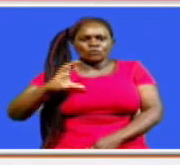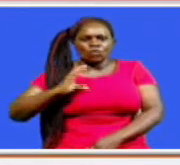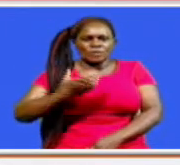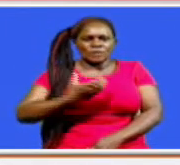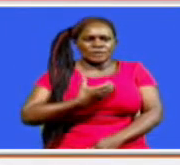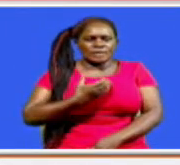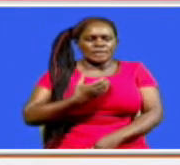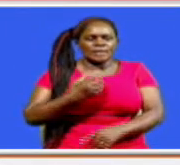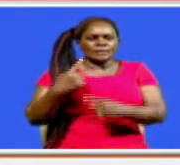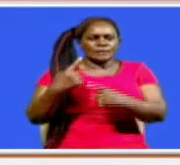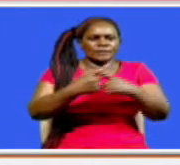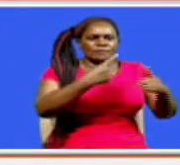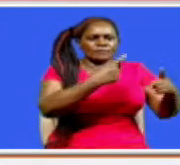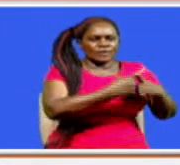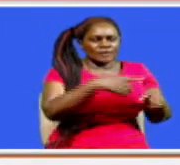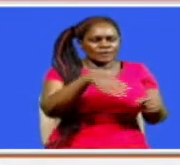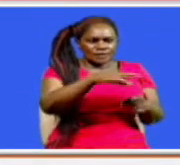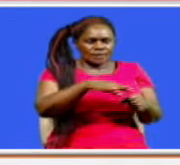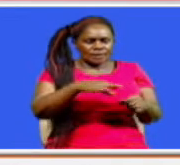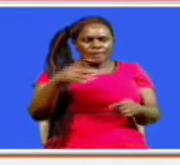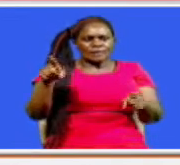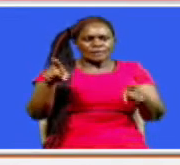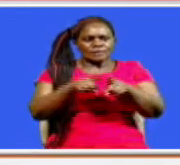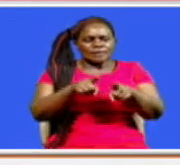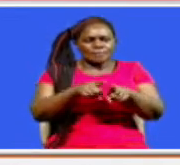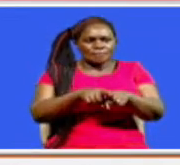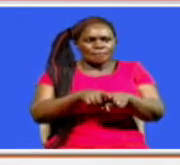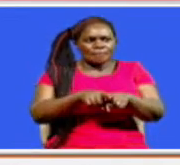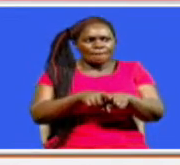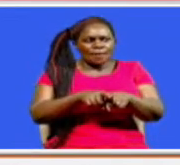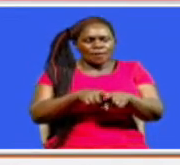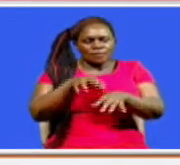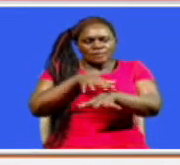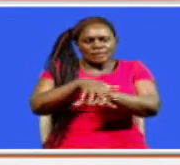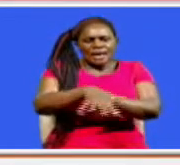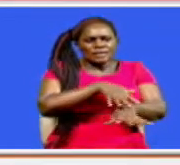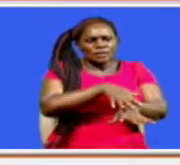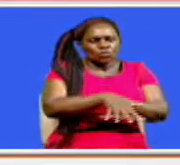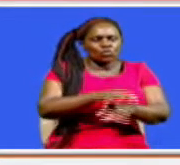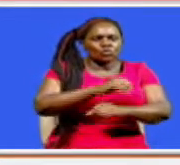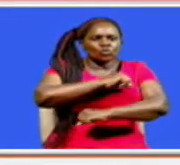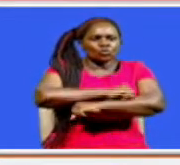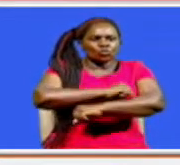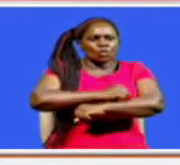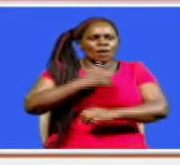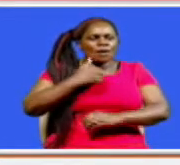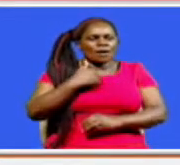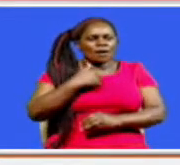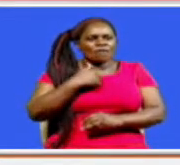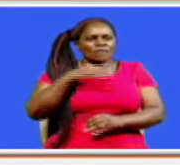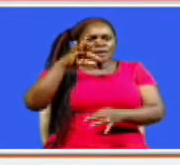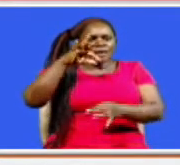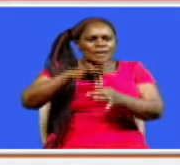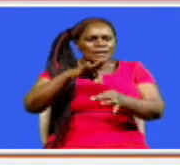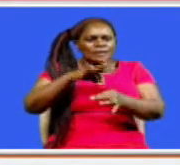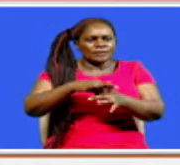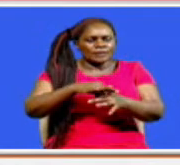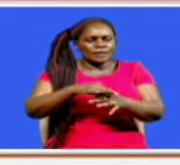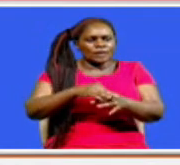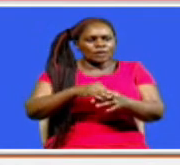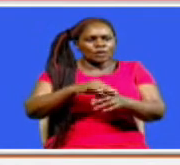branches, and even right to the grassroots in schools, where we have elected school